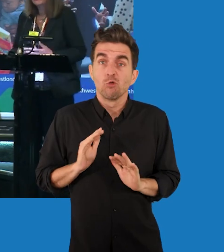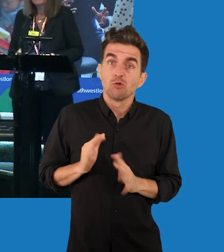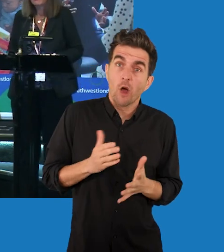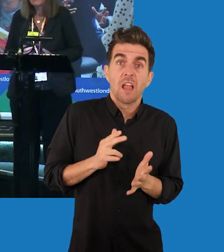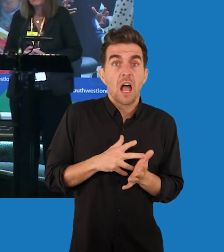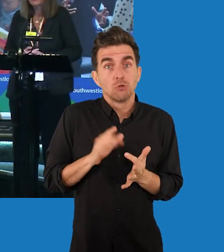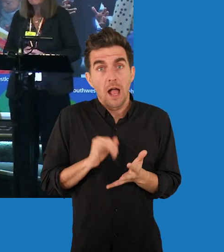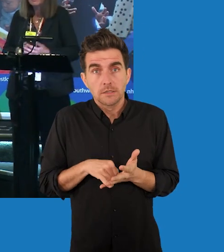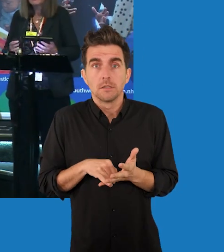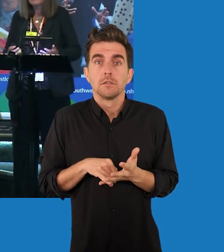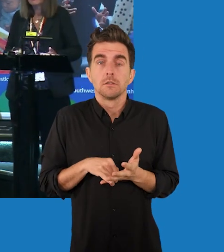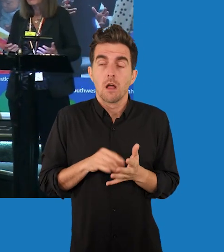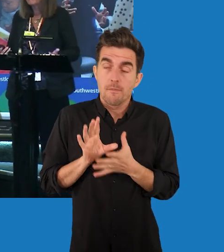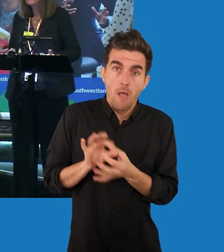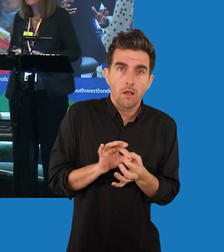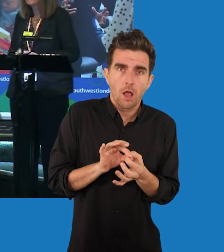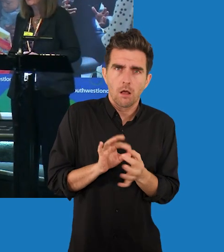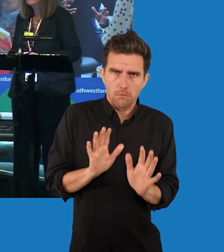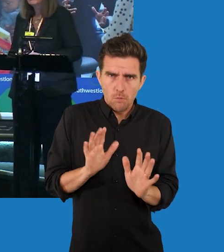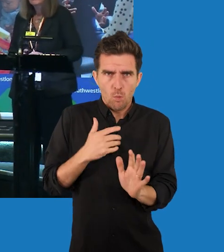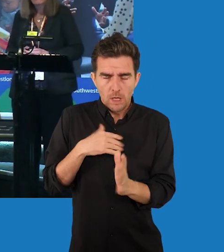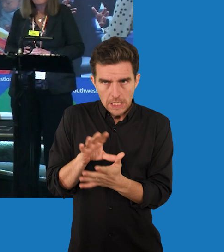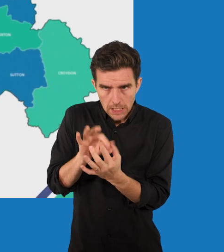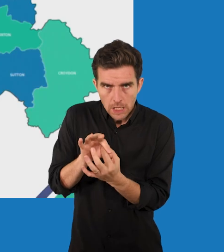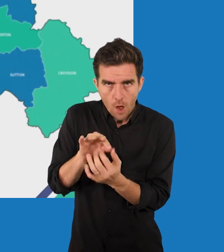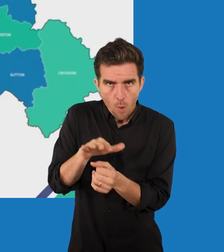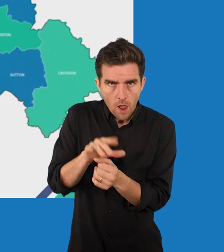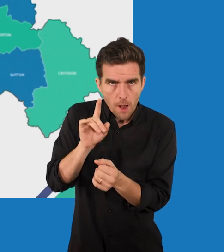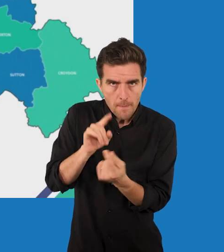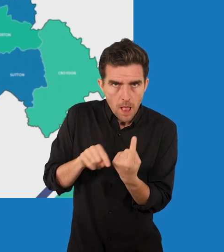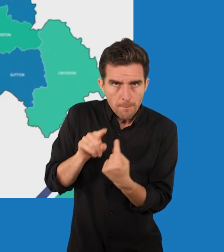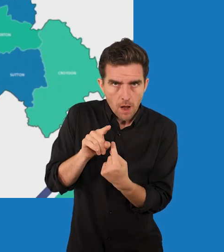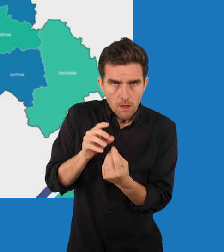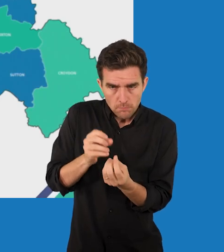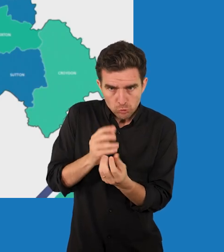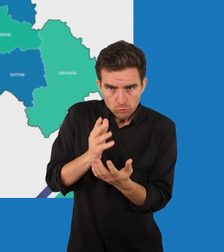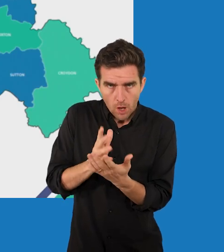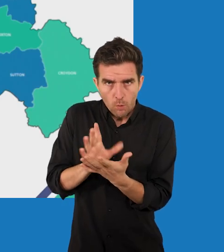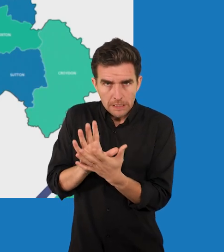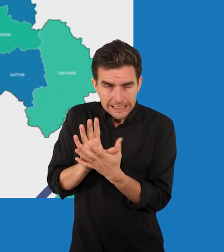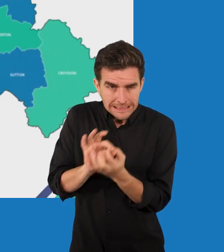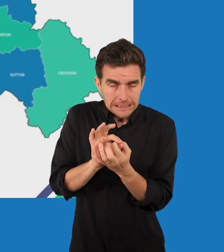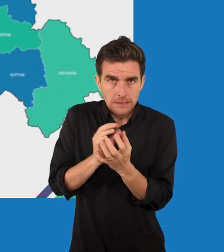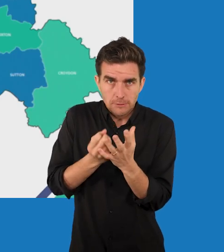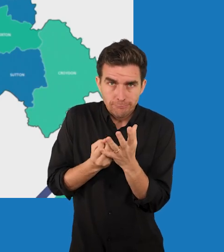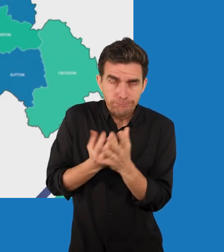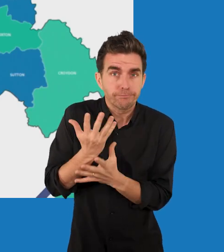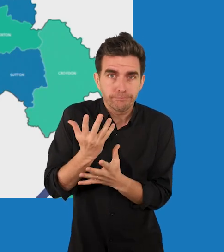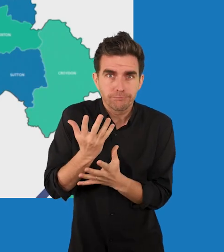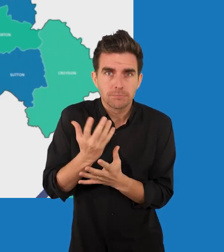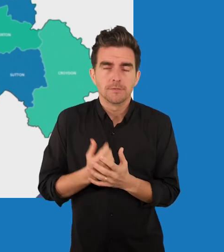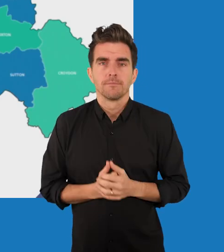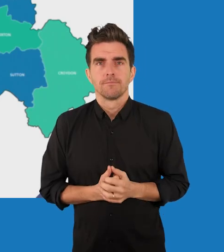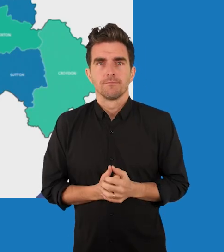we're looking at services within the NHS and within partnership, we are working with our local community to make sure we develop those